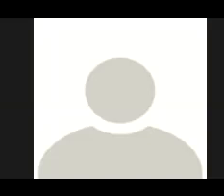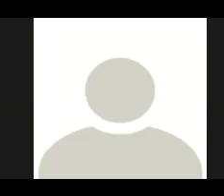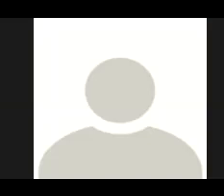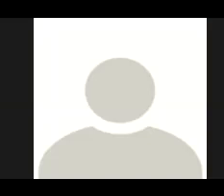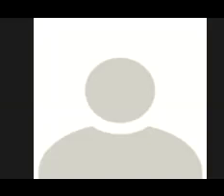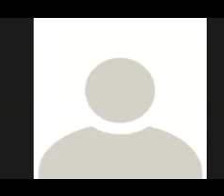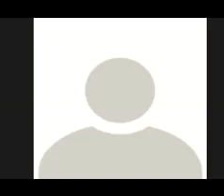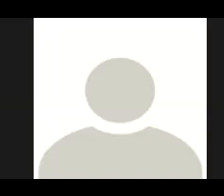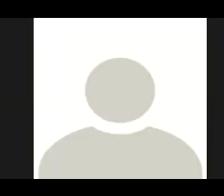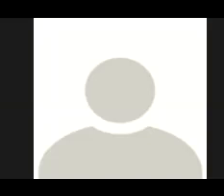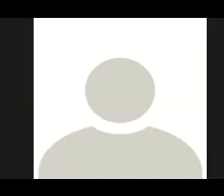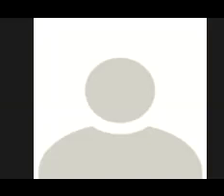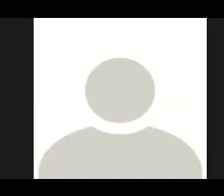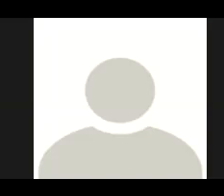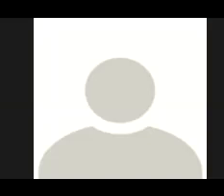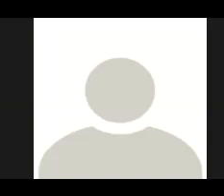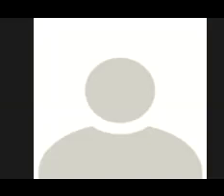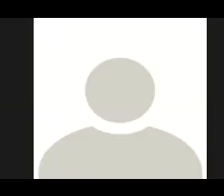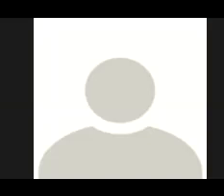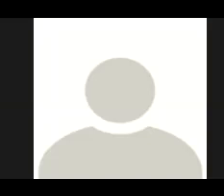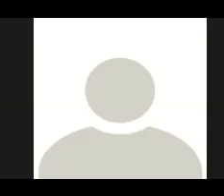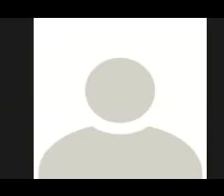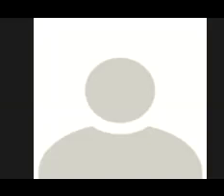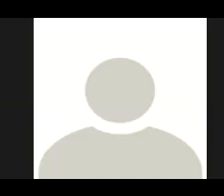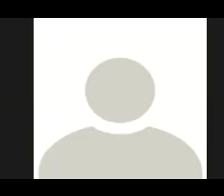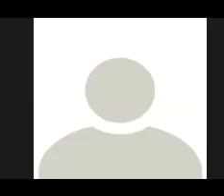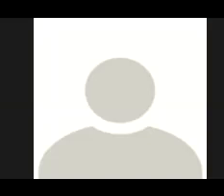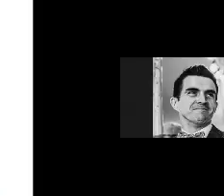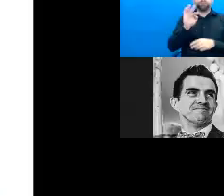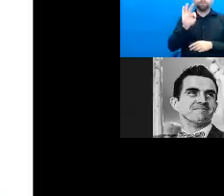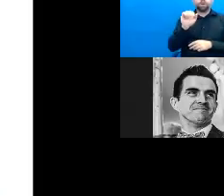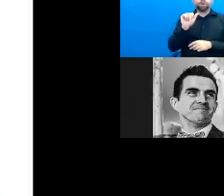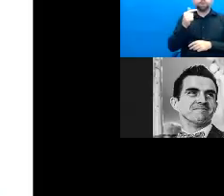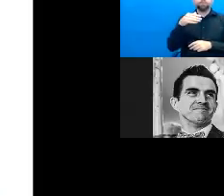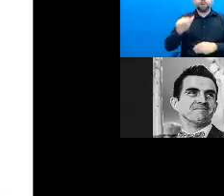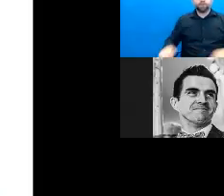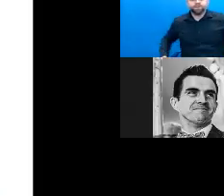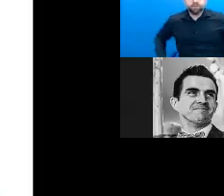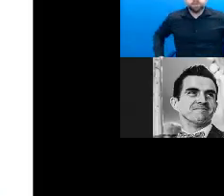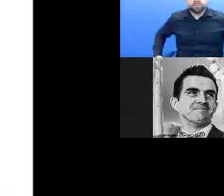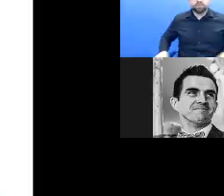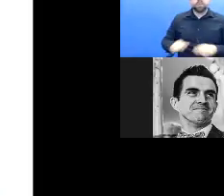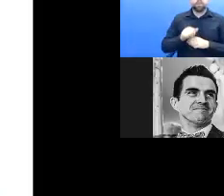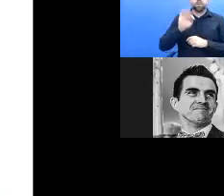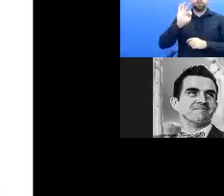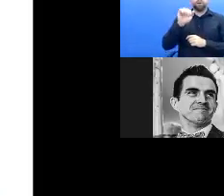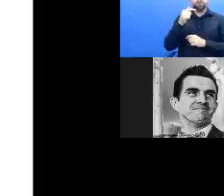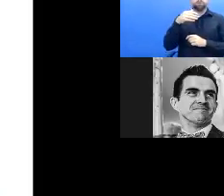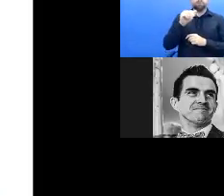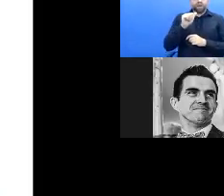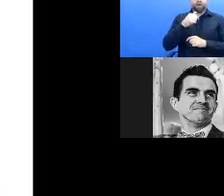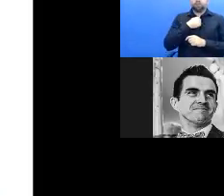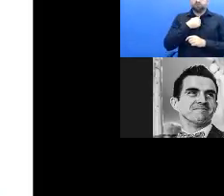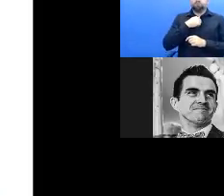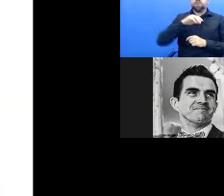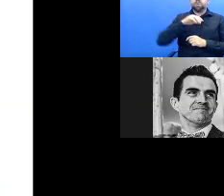a parent. I have a daughter with an intellectual disability, and Inclusion Africa is the regional network for Inclusion International, which